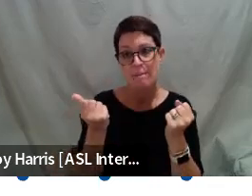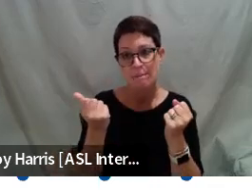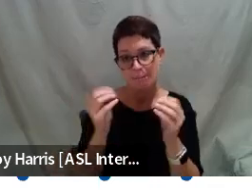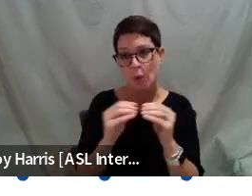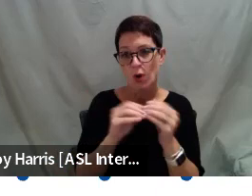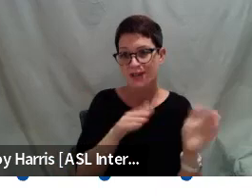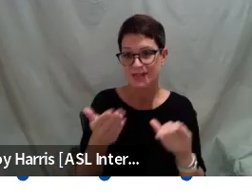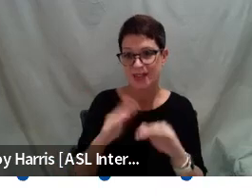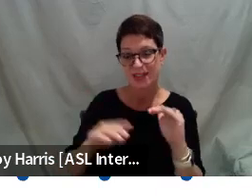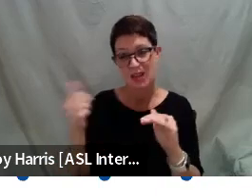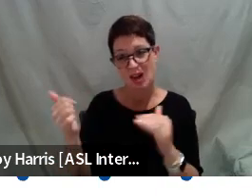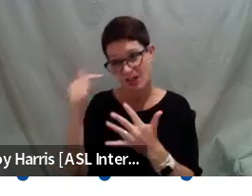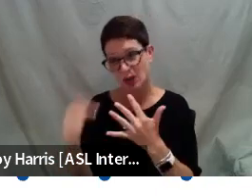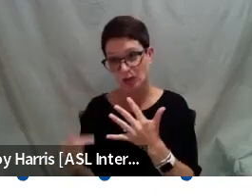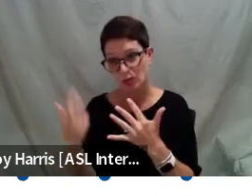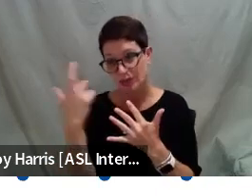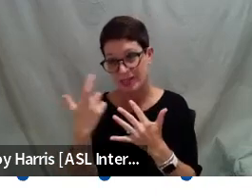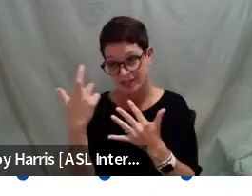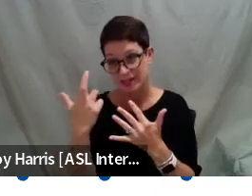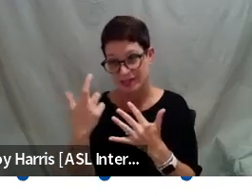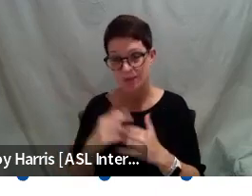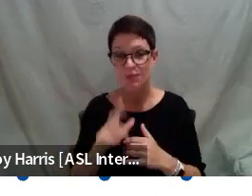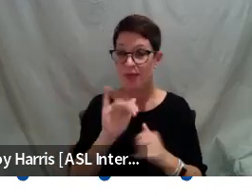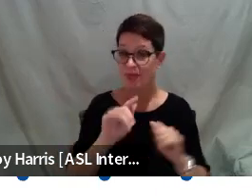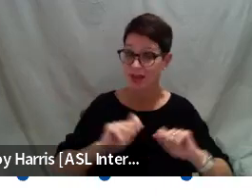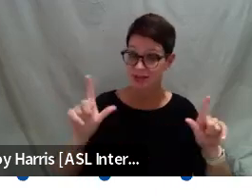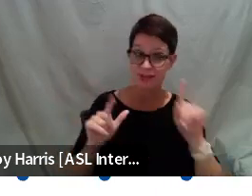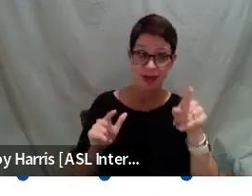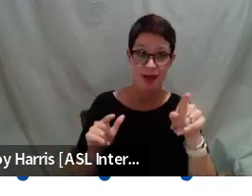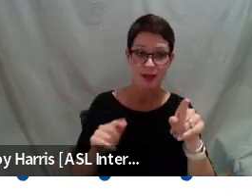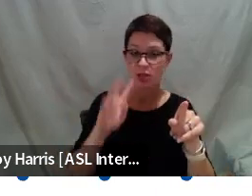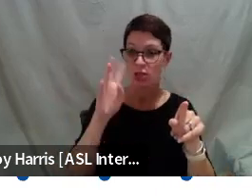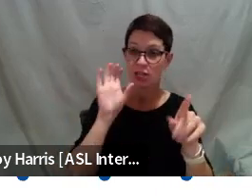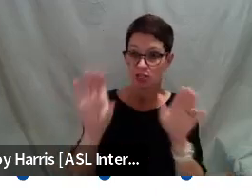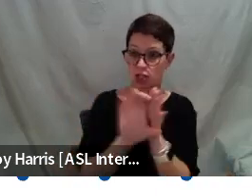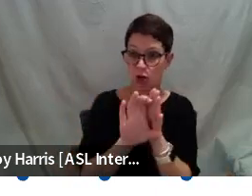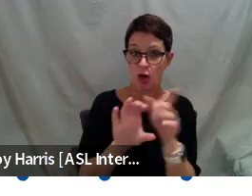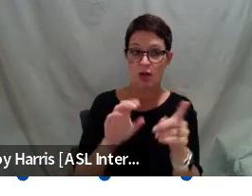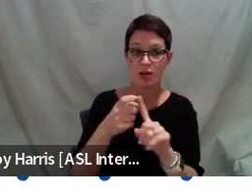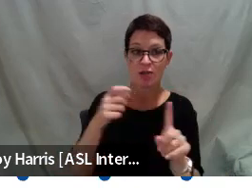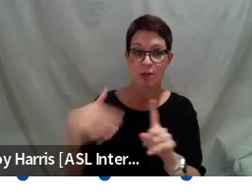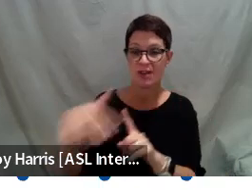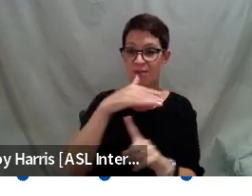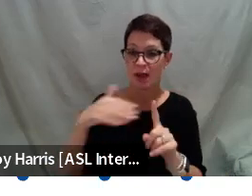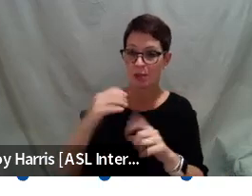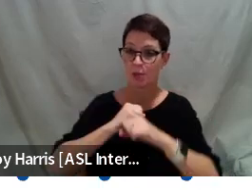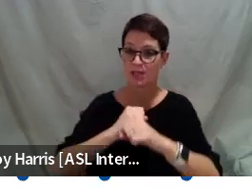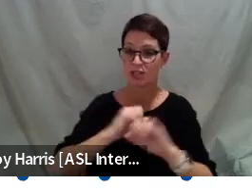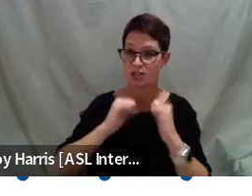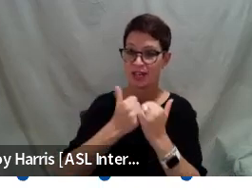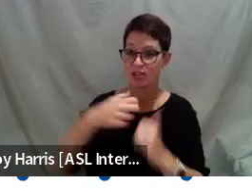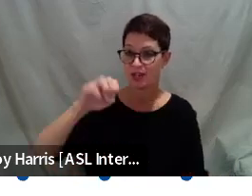than any other hazard. On this slide, we have a chart from environmental protection